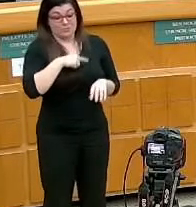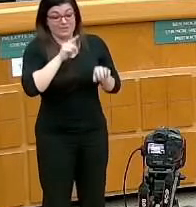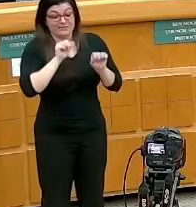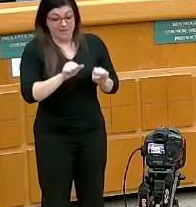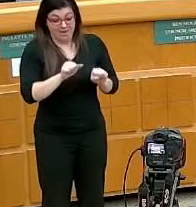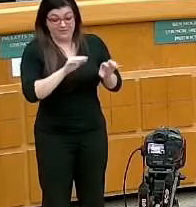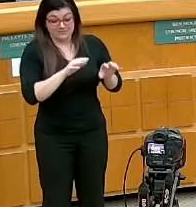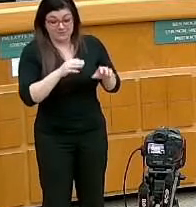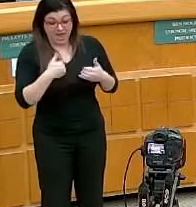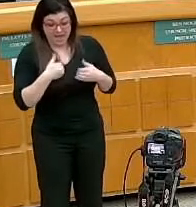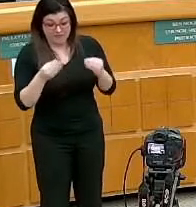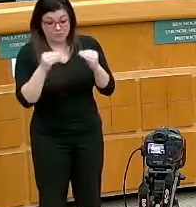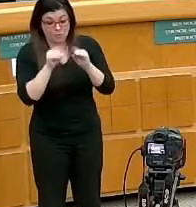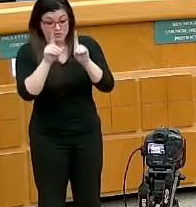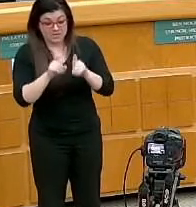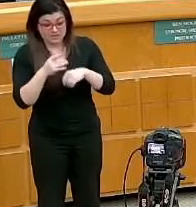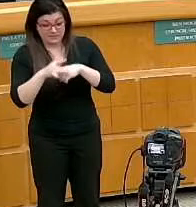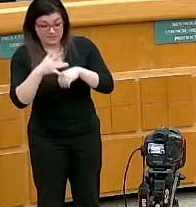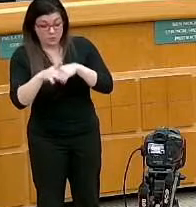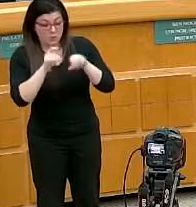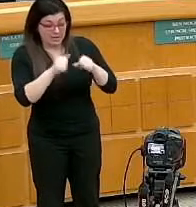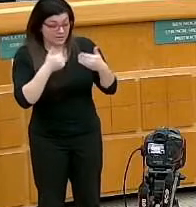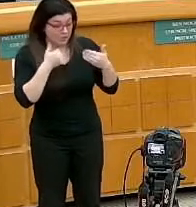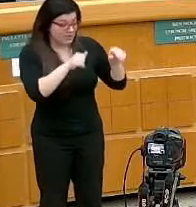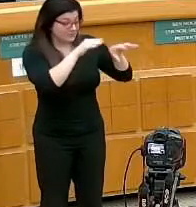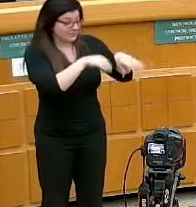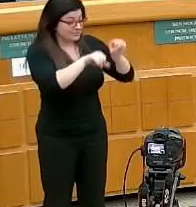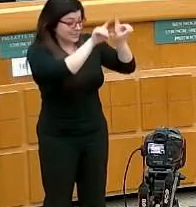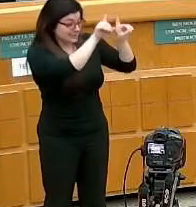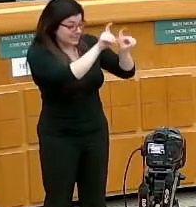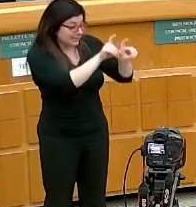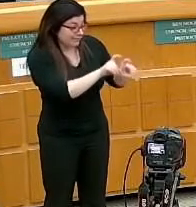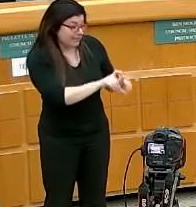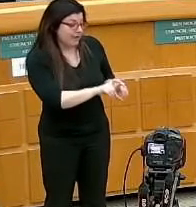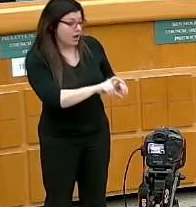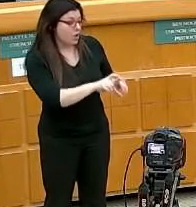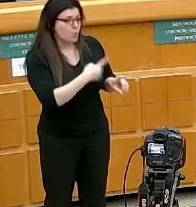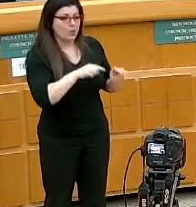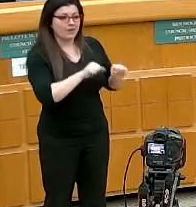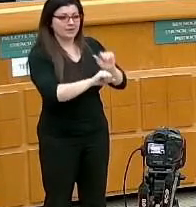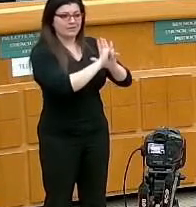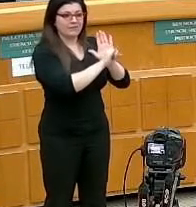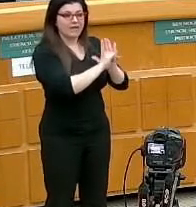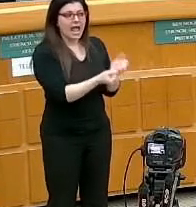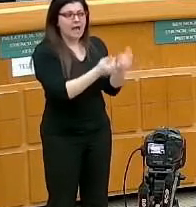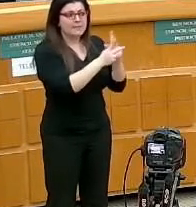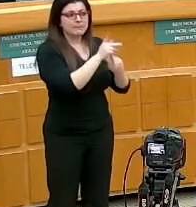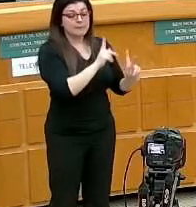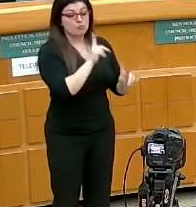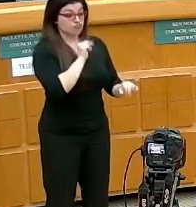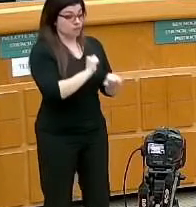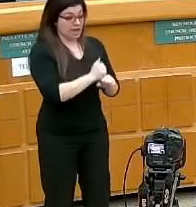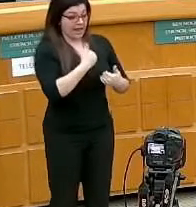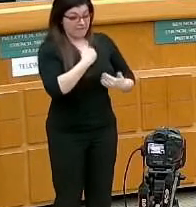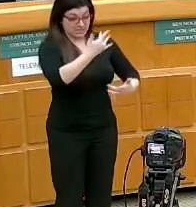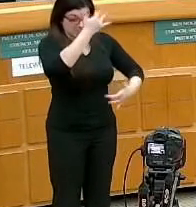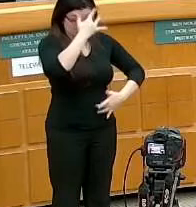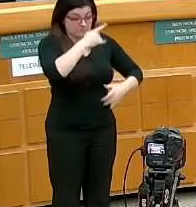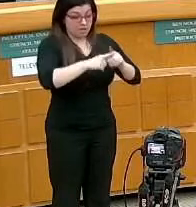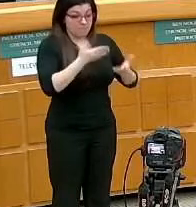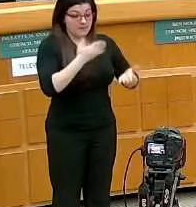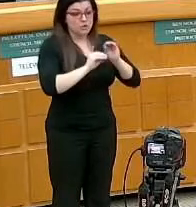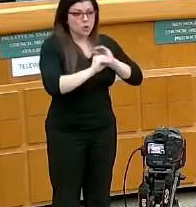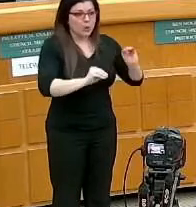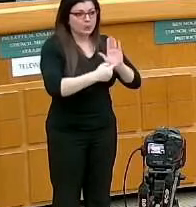actually find out what we actually do have in our population. How many people are positive but asymptomatic? How many people are spreaders? How many people